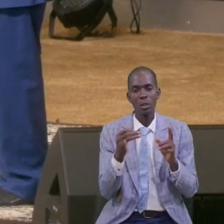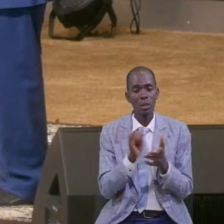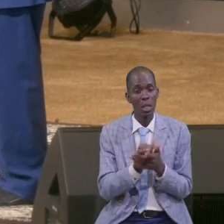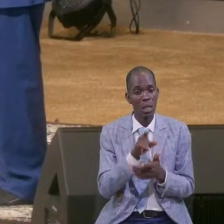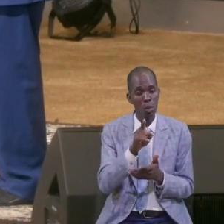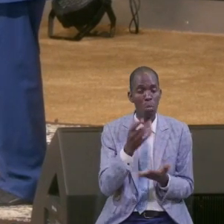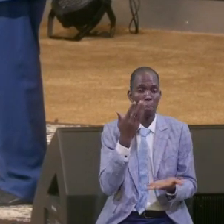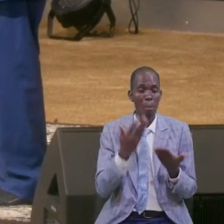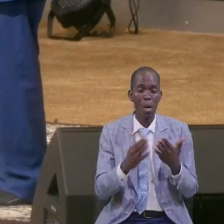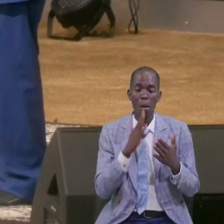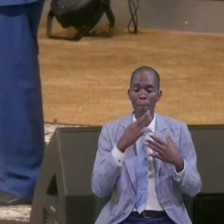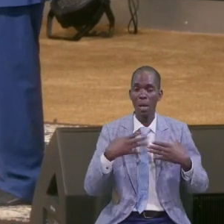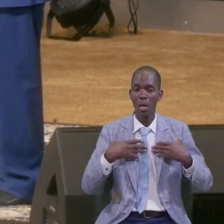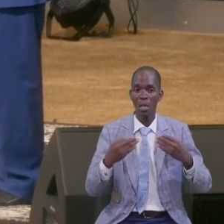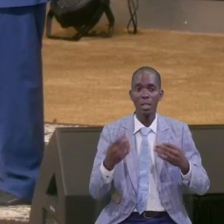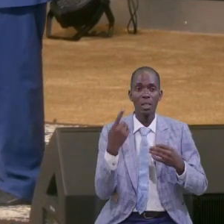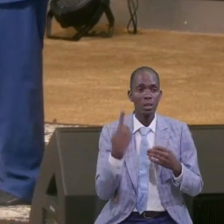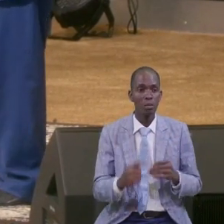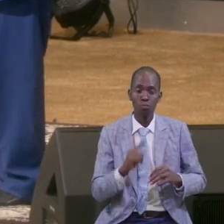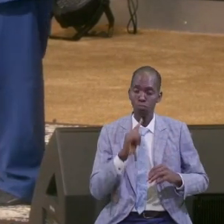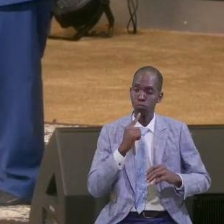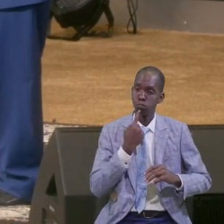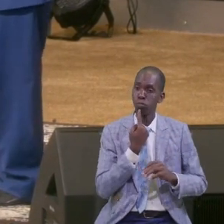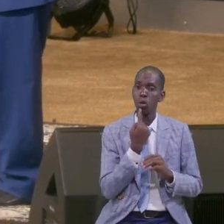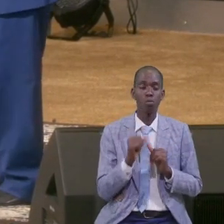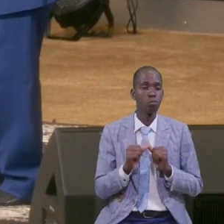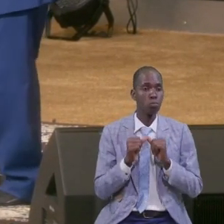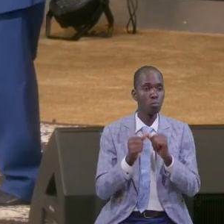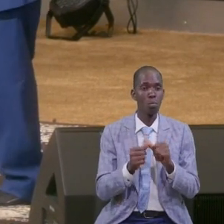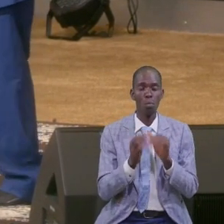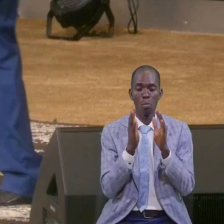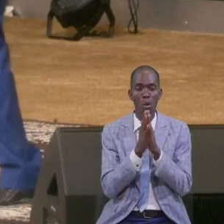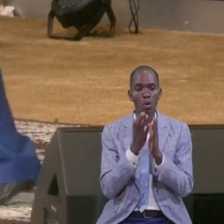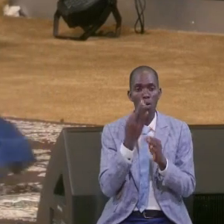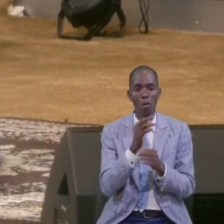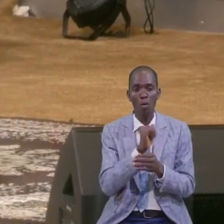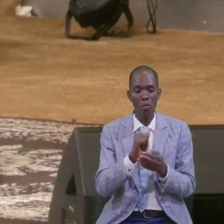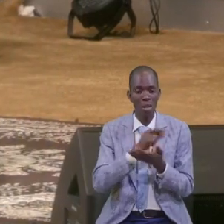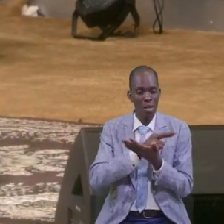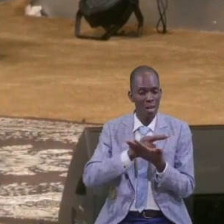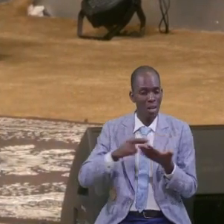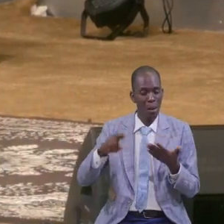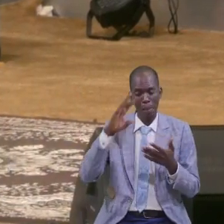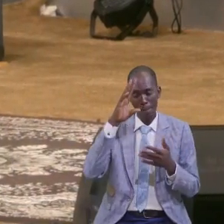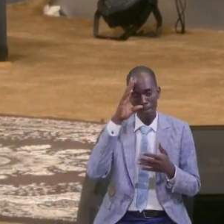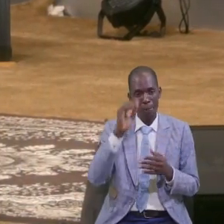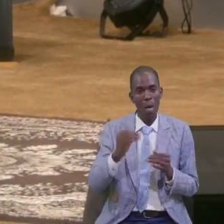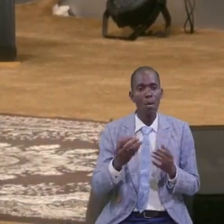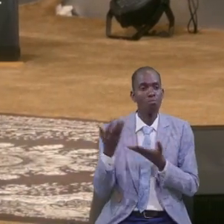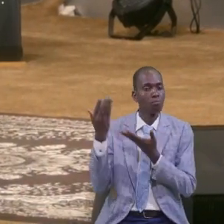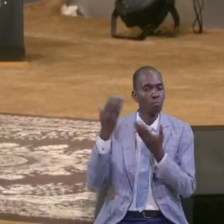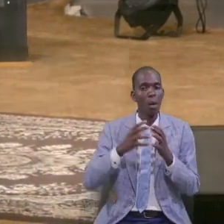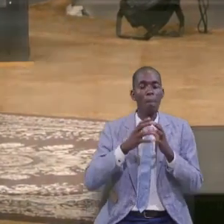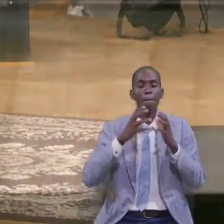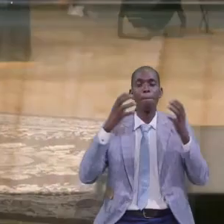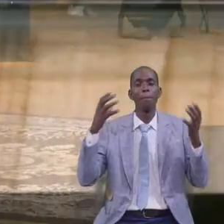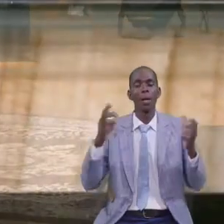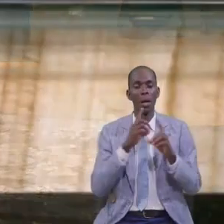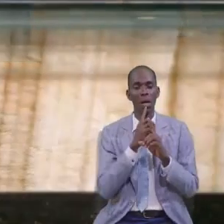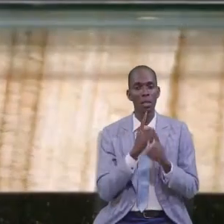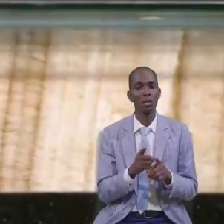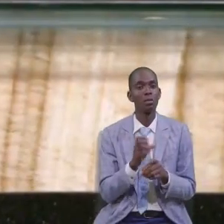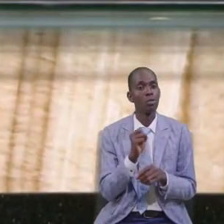The effectual fervent prayer of a righteous man availeth much. So today, as we look